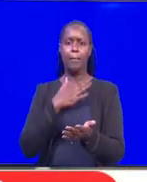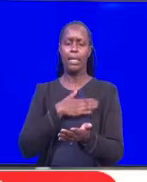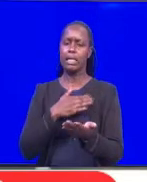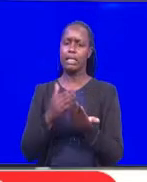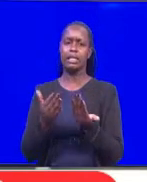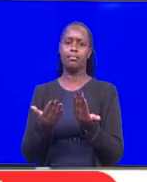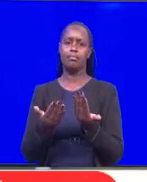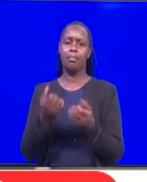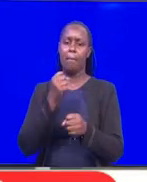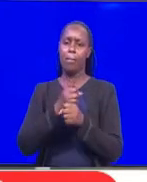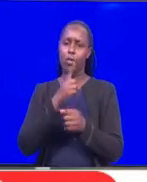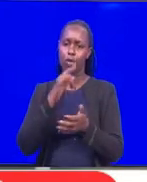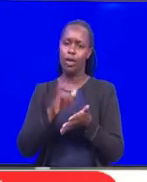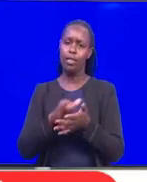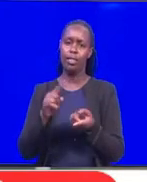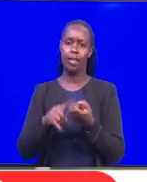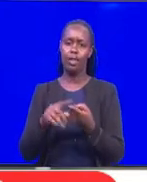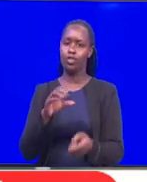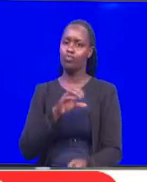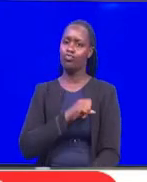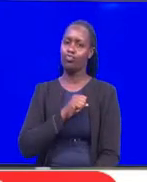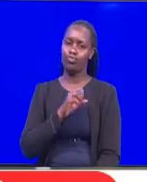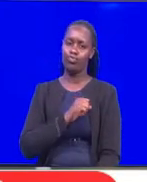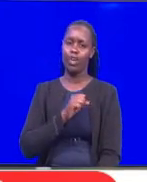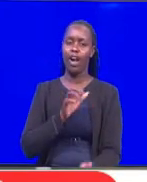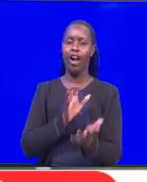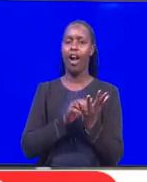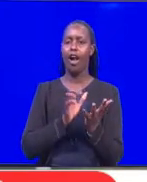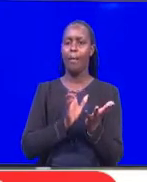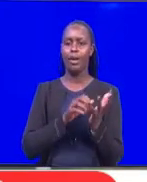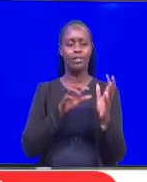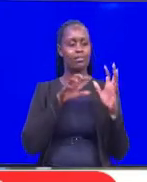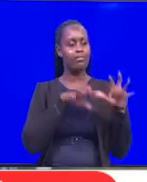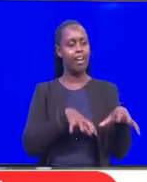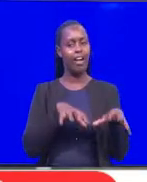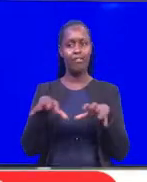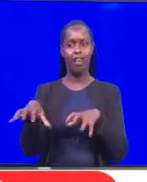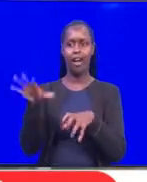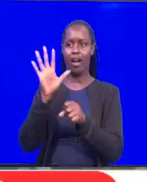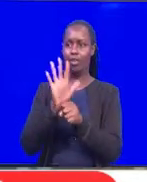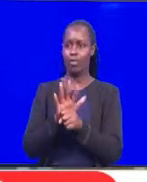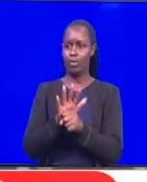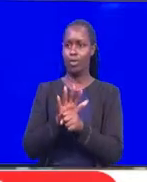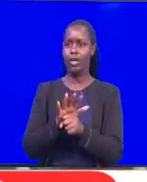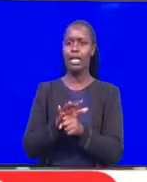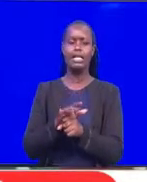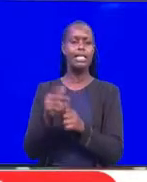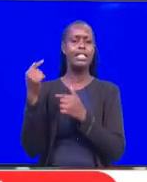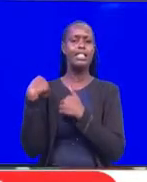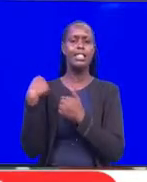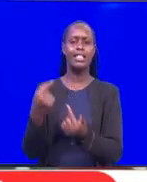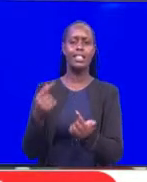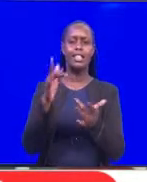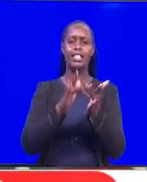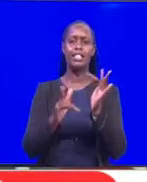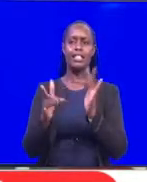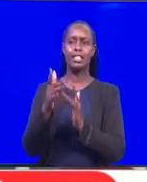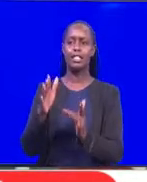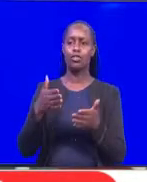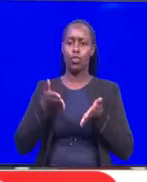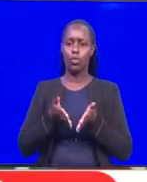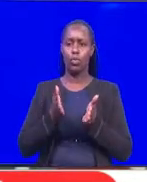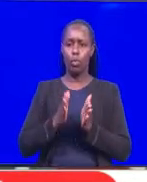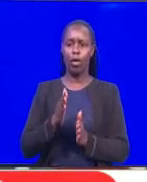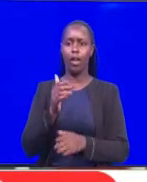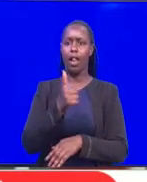Mukamba ameangaika tangu Yesu azaliwe na aende mbinguni, na bado tunaangaika na Kalonzo